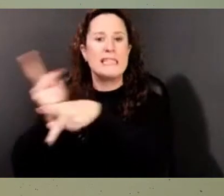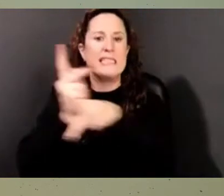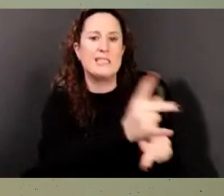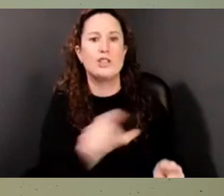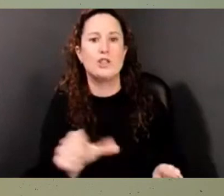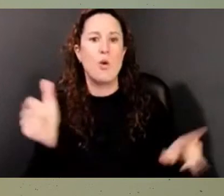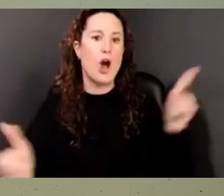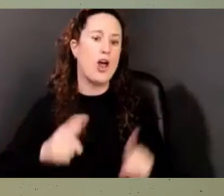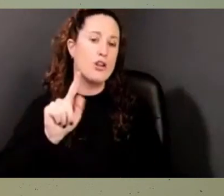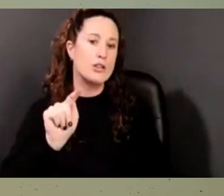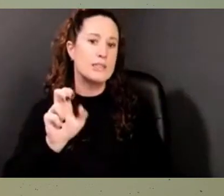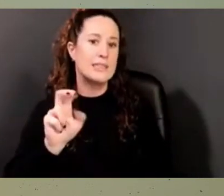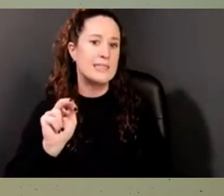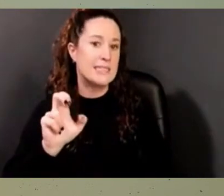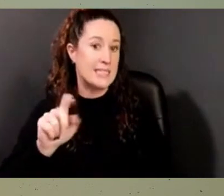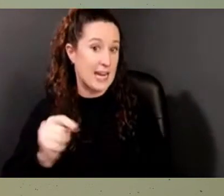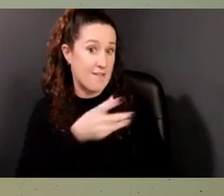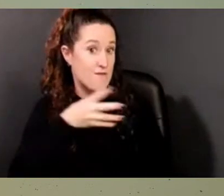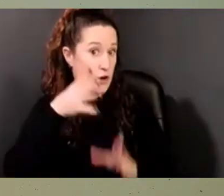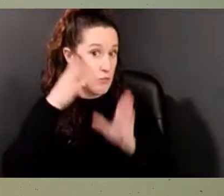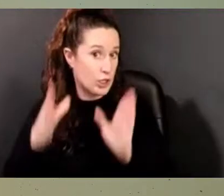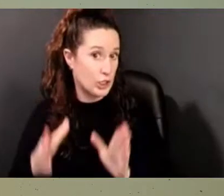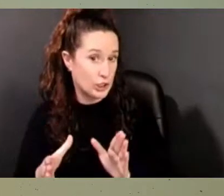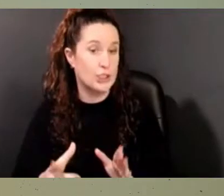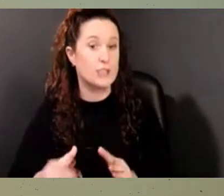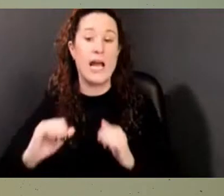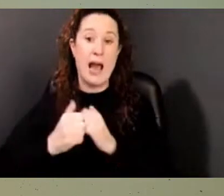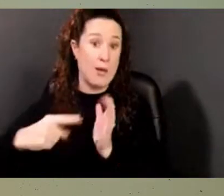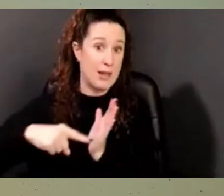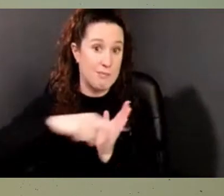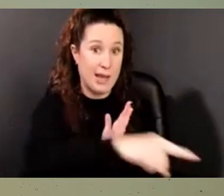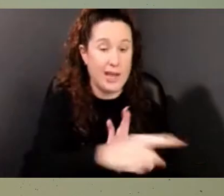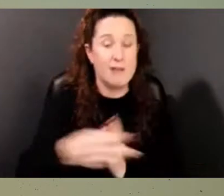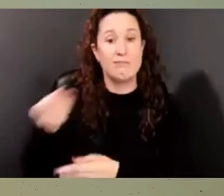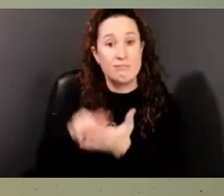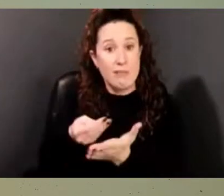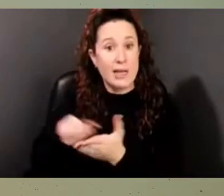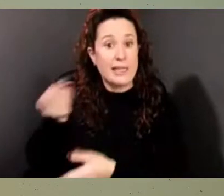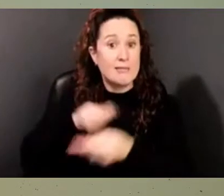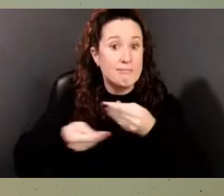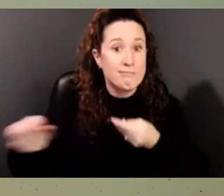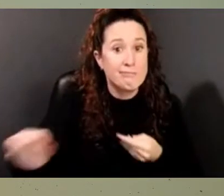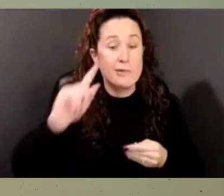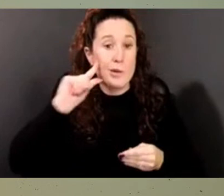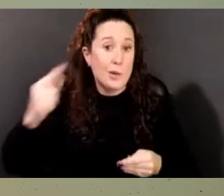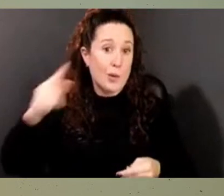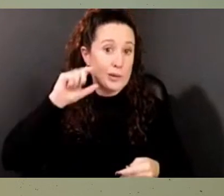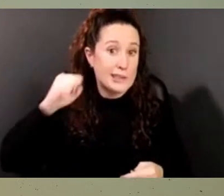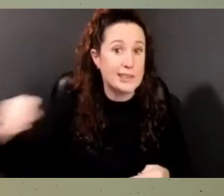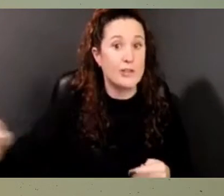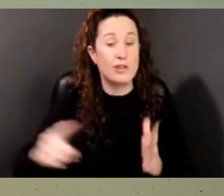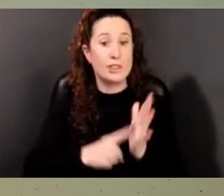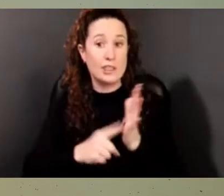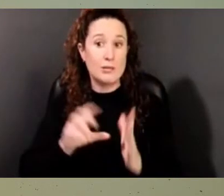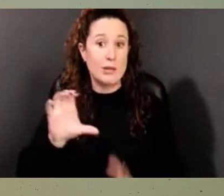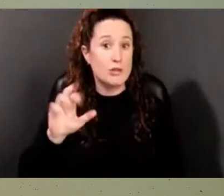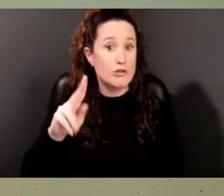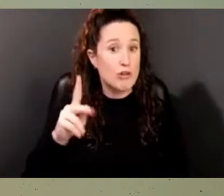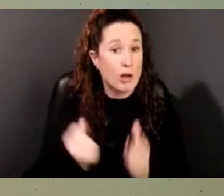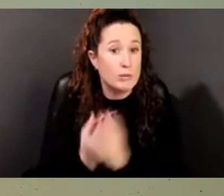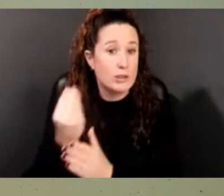in exchange, he received money in the form of gold and silver, some of the crops that they grew, the corn, wheat,